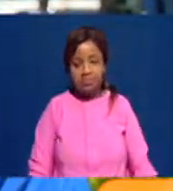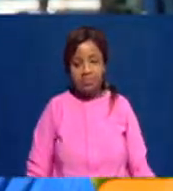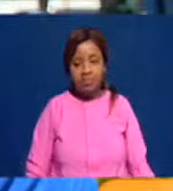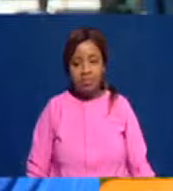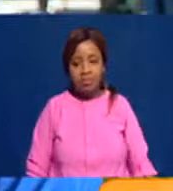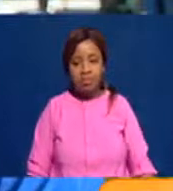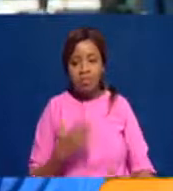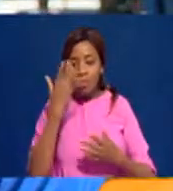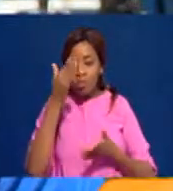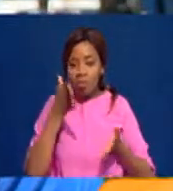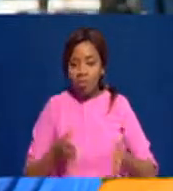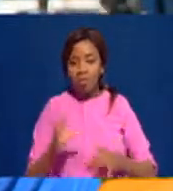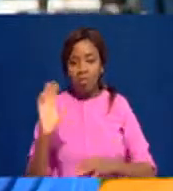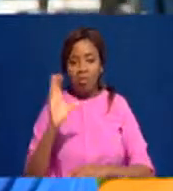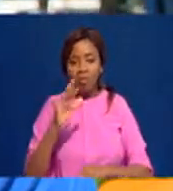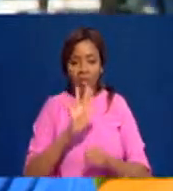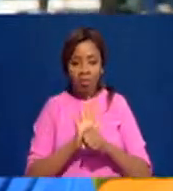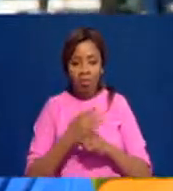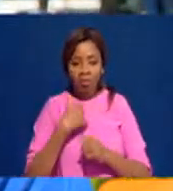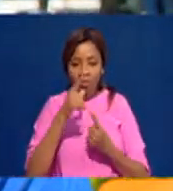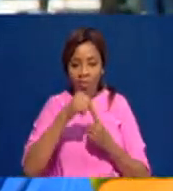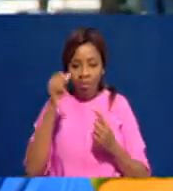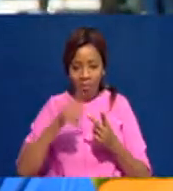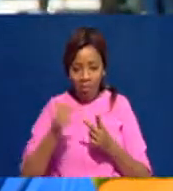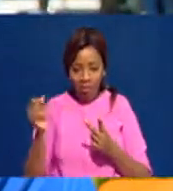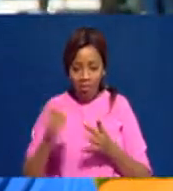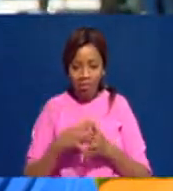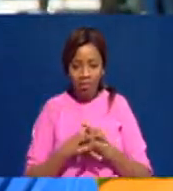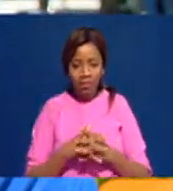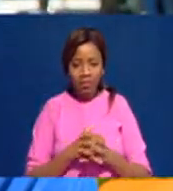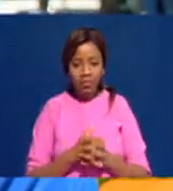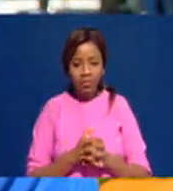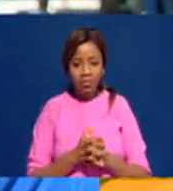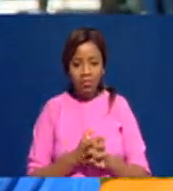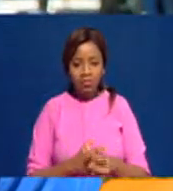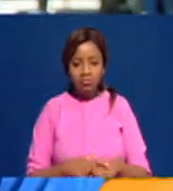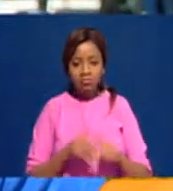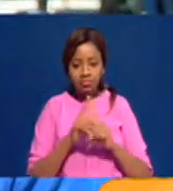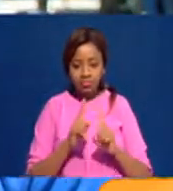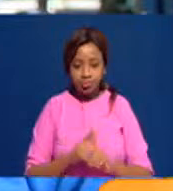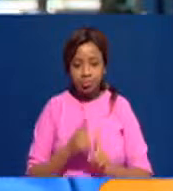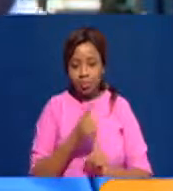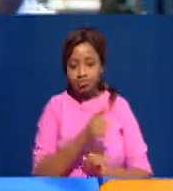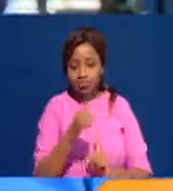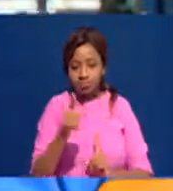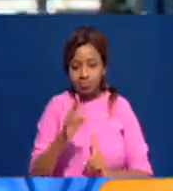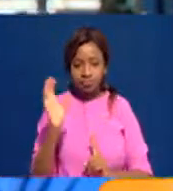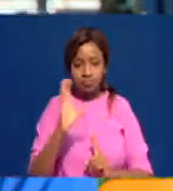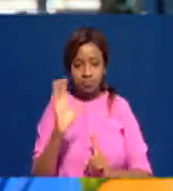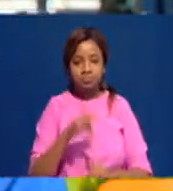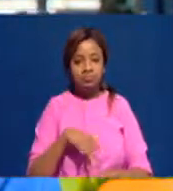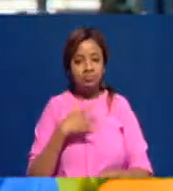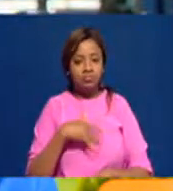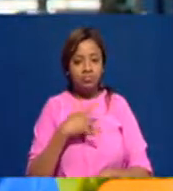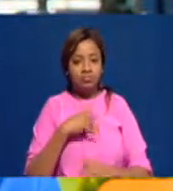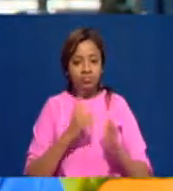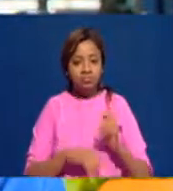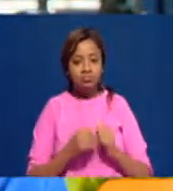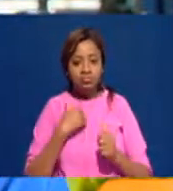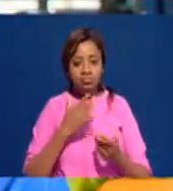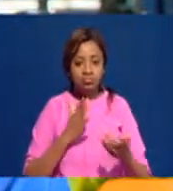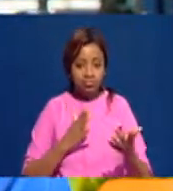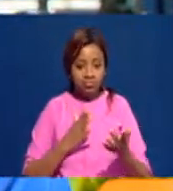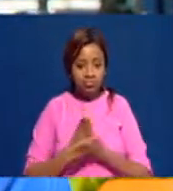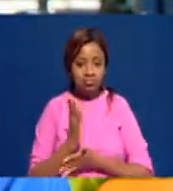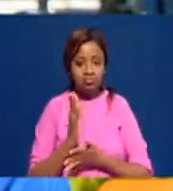now have options, and that is what we need. We need options, and as clients also, they feel that the right of them